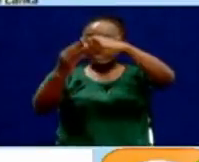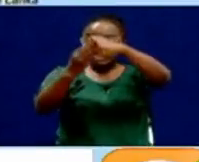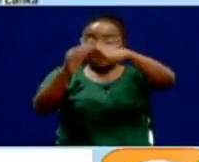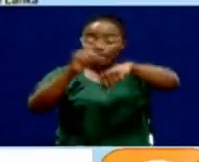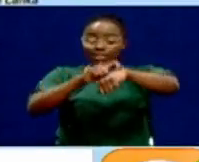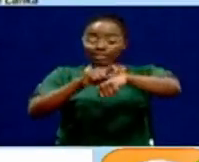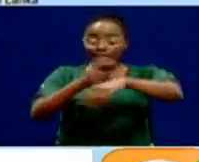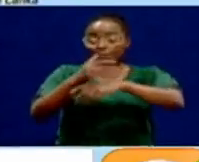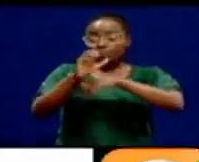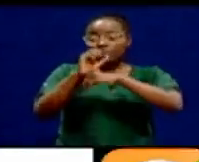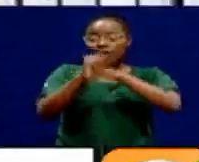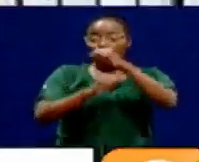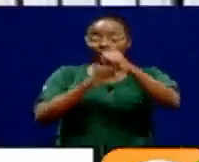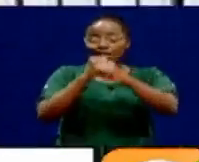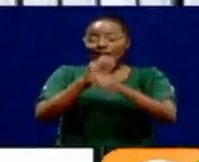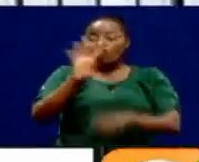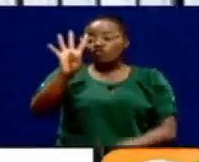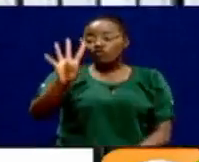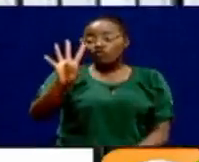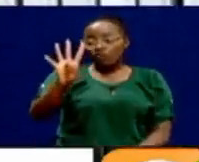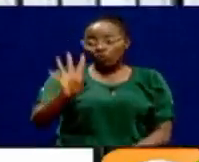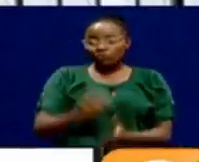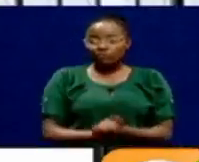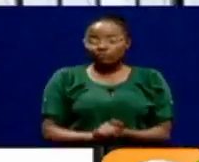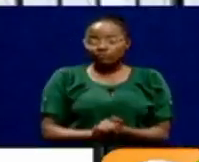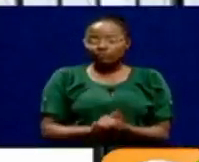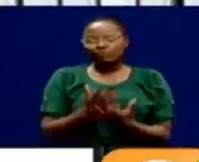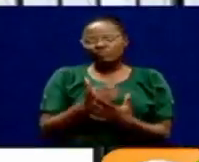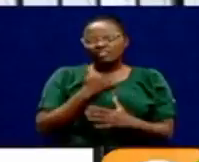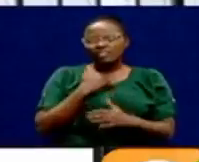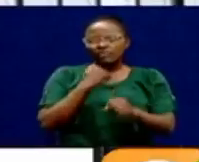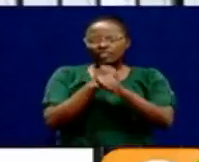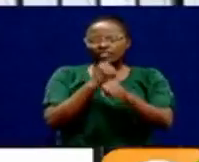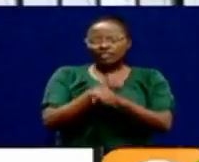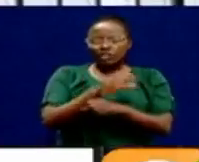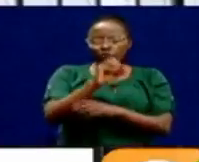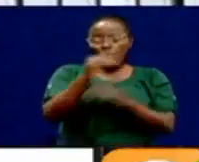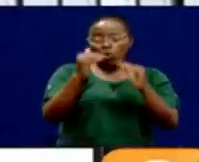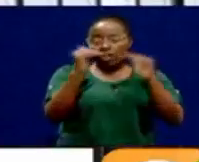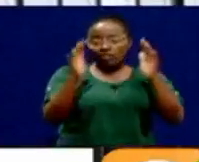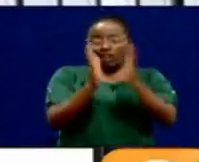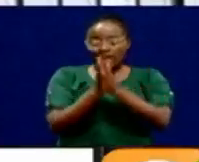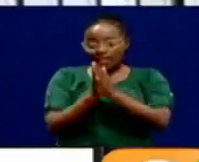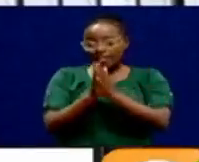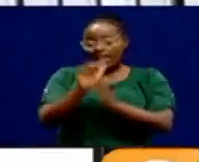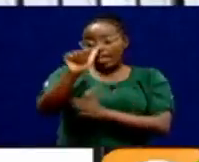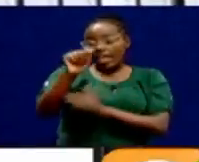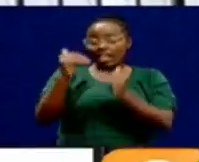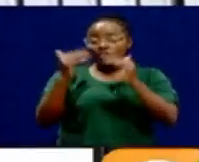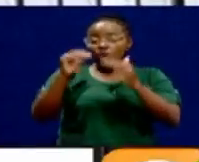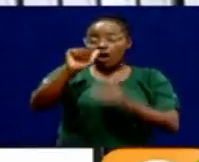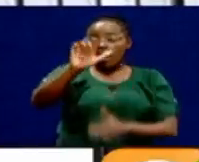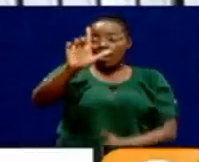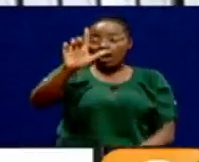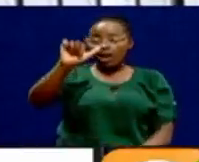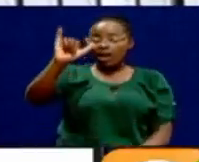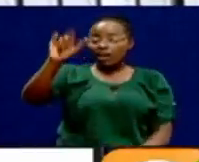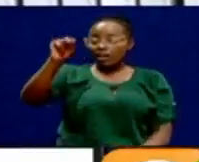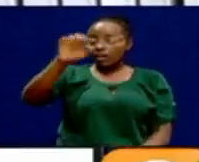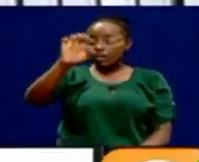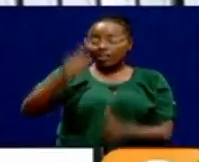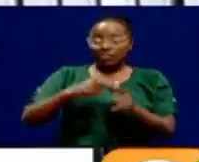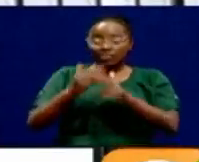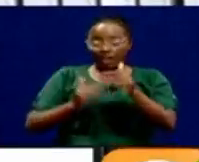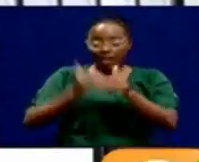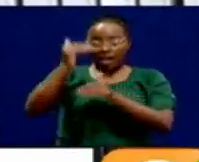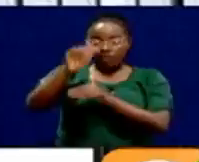he was age four from Poland to Kenya. I did O-levels at St. Mary's and A-levels at Alliance High School. After